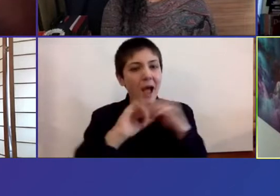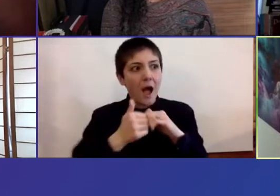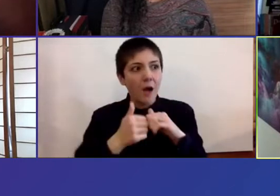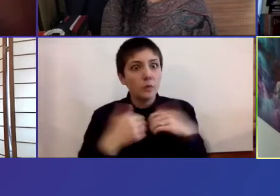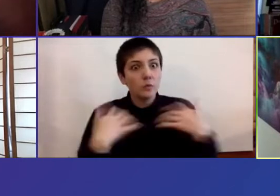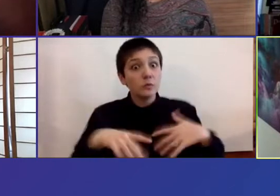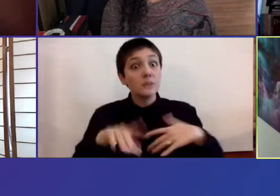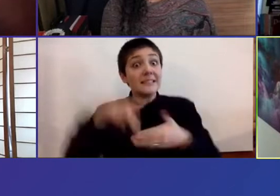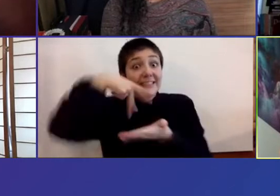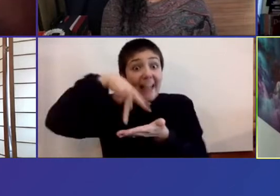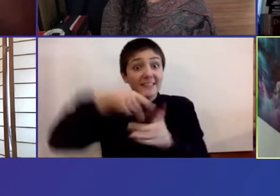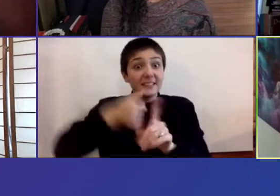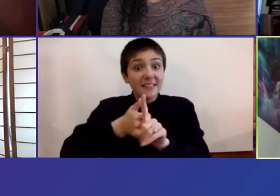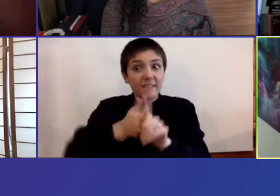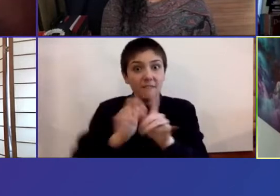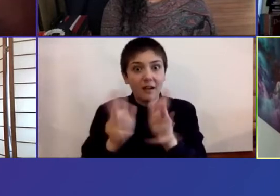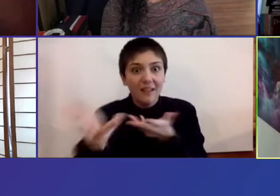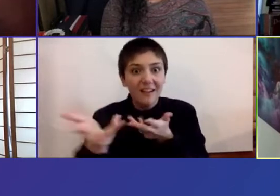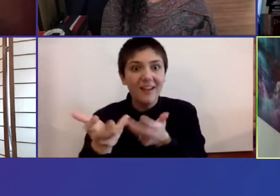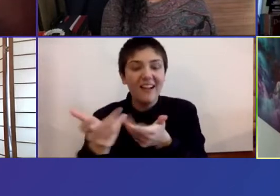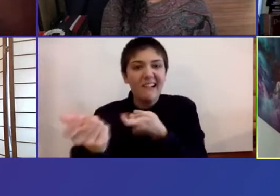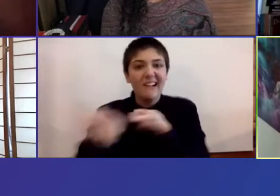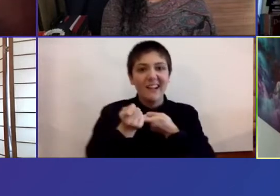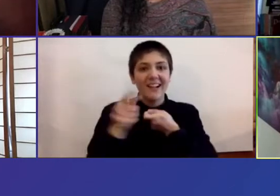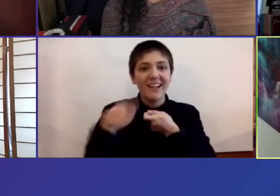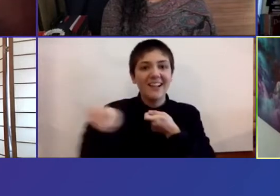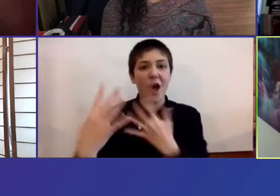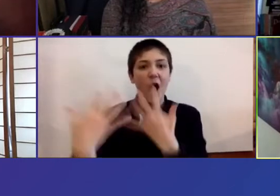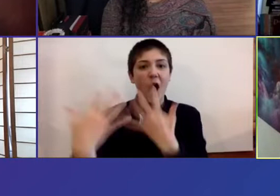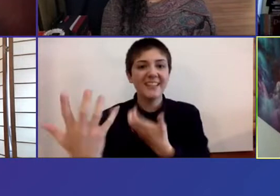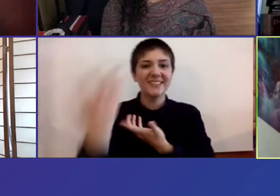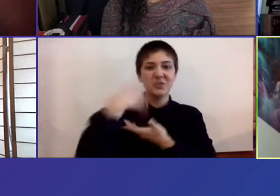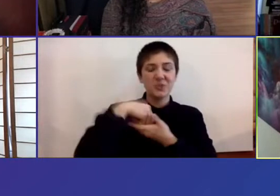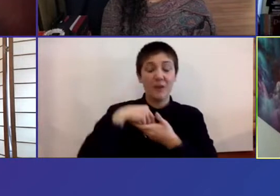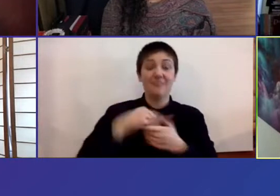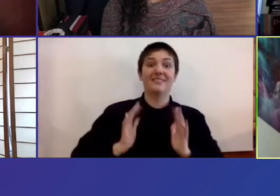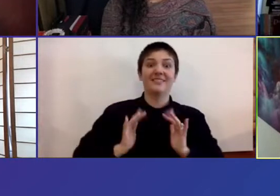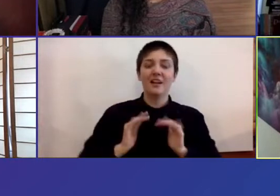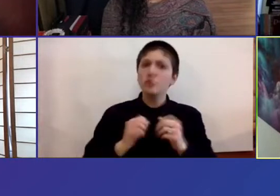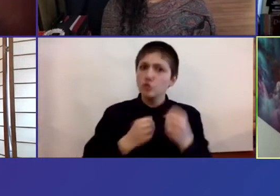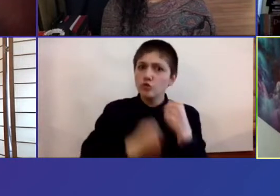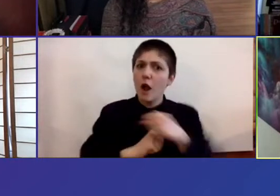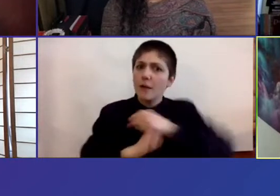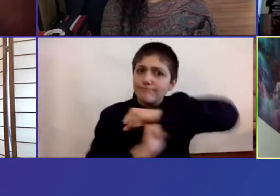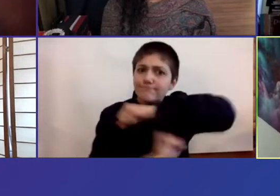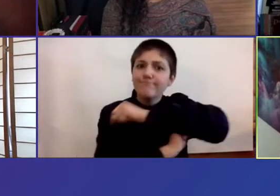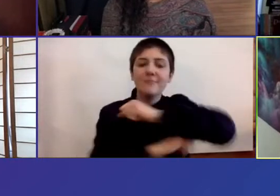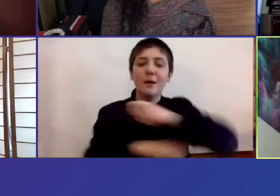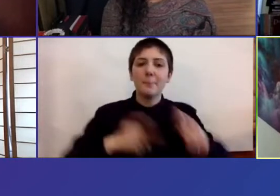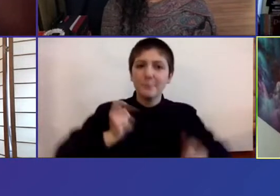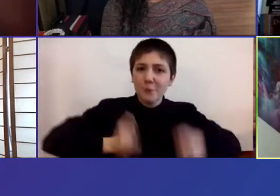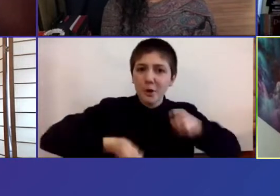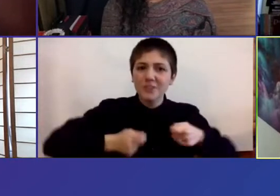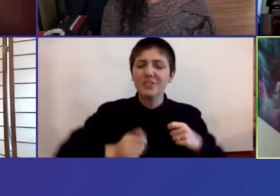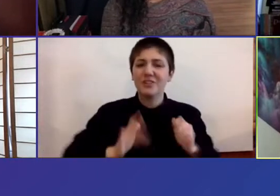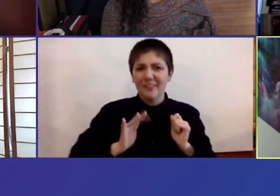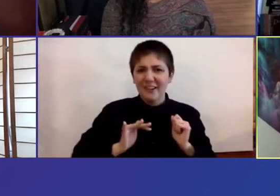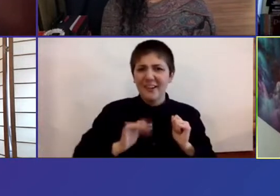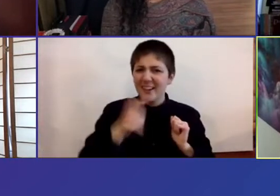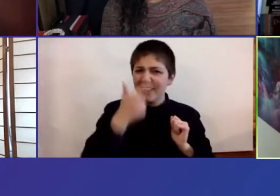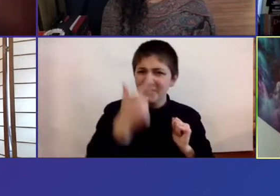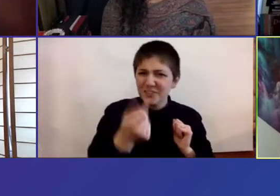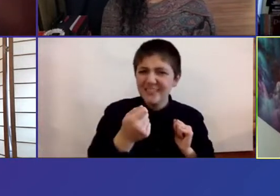dance, the percussive element of the dance. Especially having done a little, background research